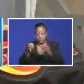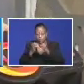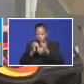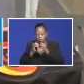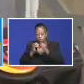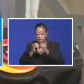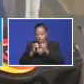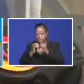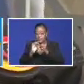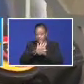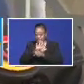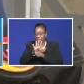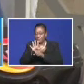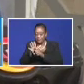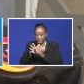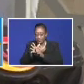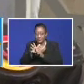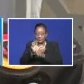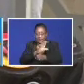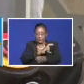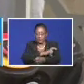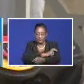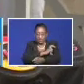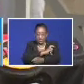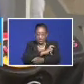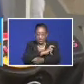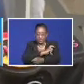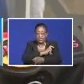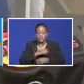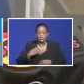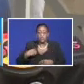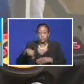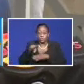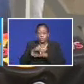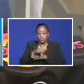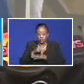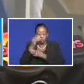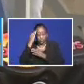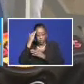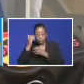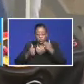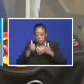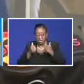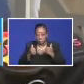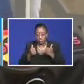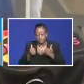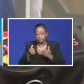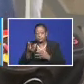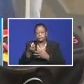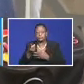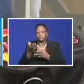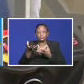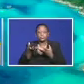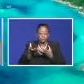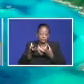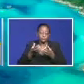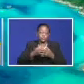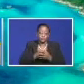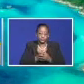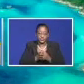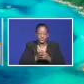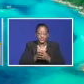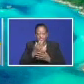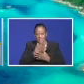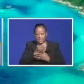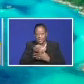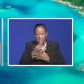will be a line that asks whether or not you would like to be vaccinated with another vaccine. The U.S.